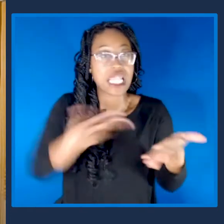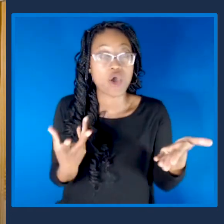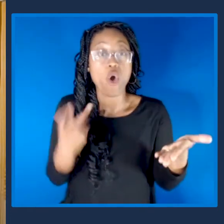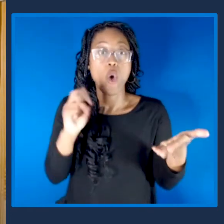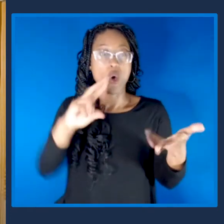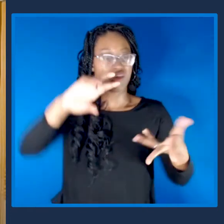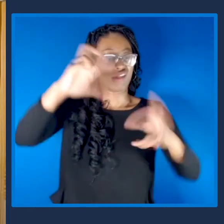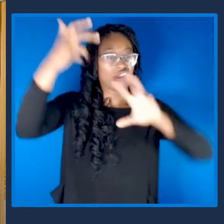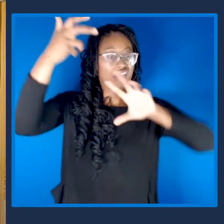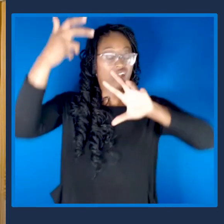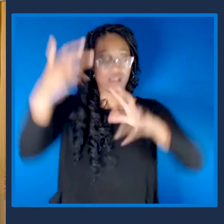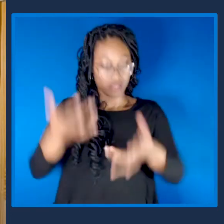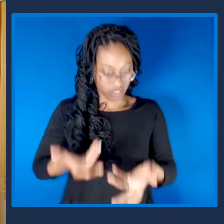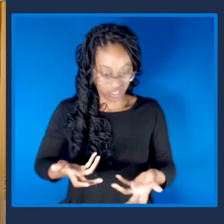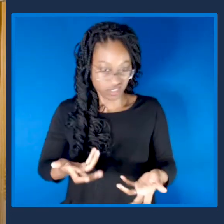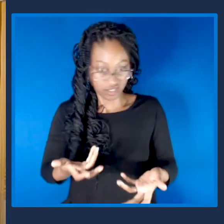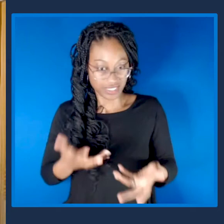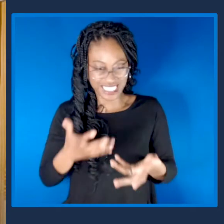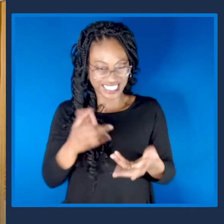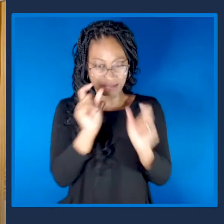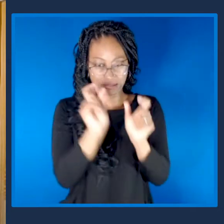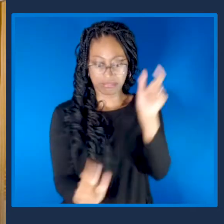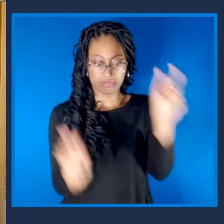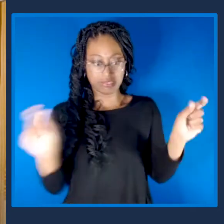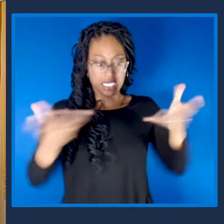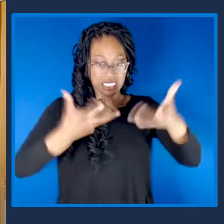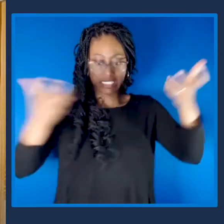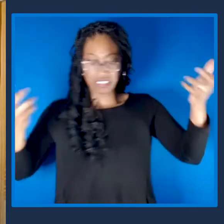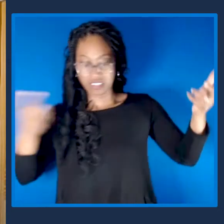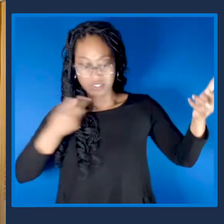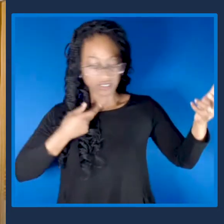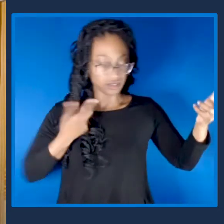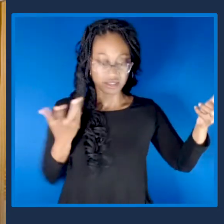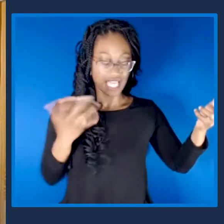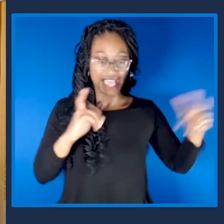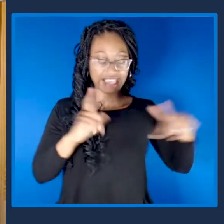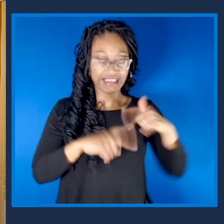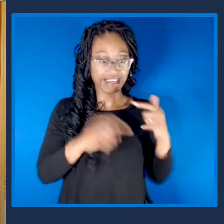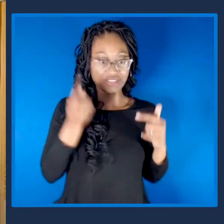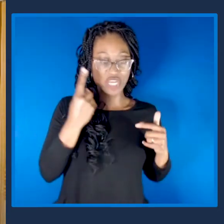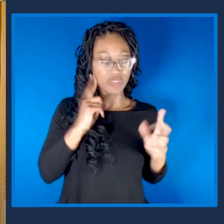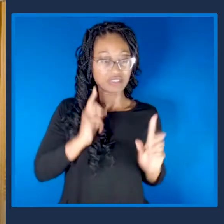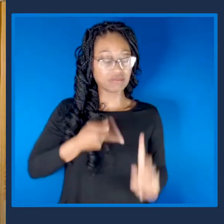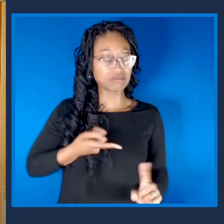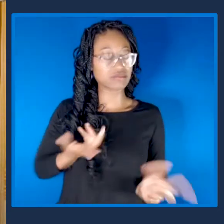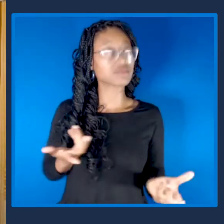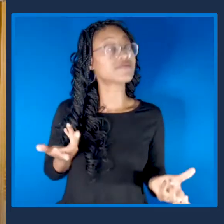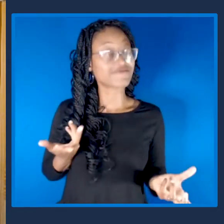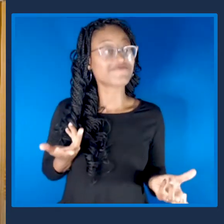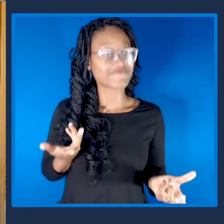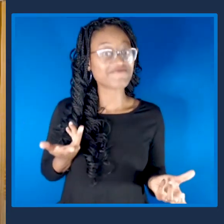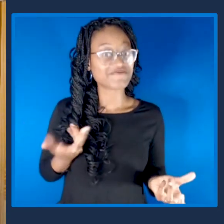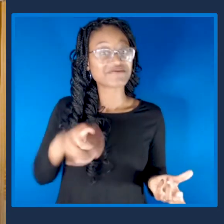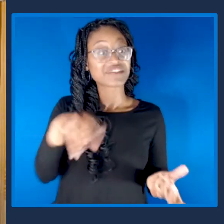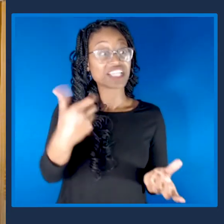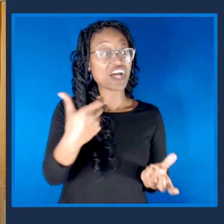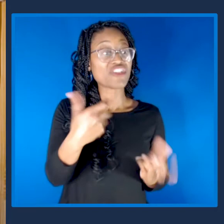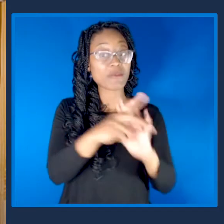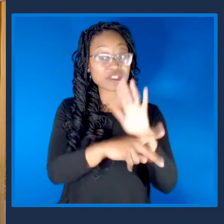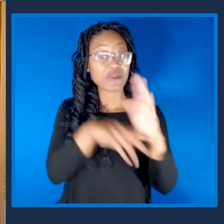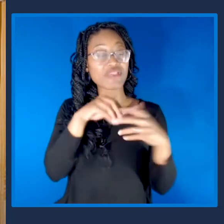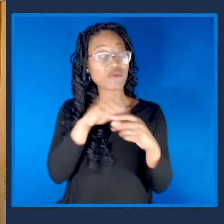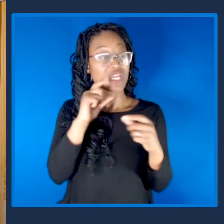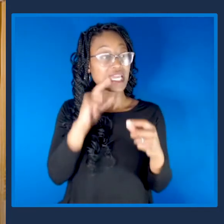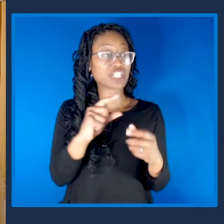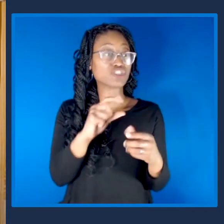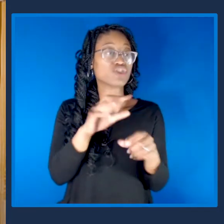in a way that is really unreadable and they can't get the same meaning and interaction. Another principle in this to kind of